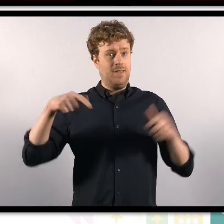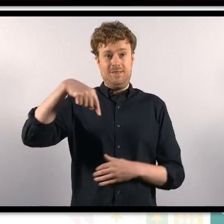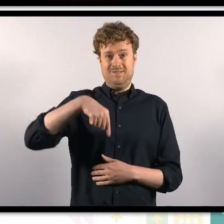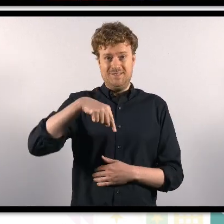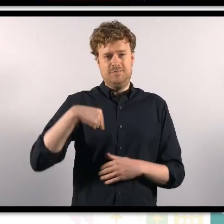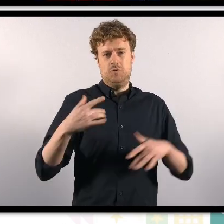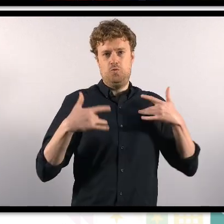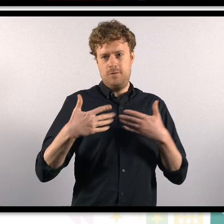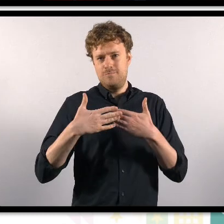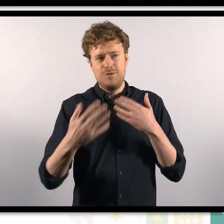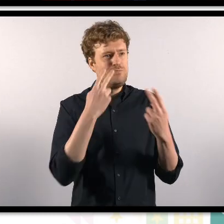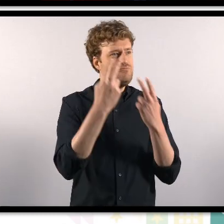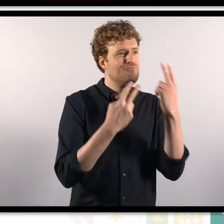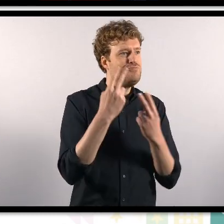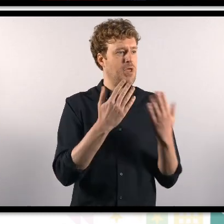much.